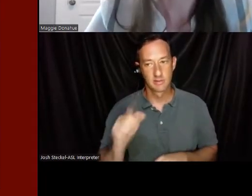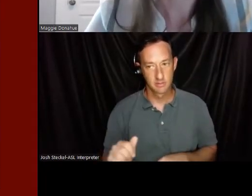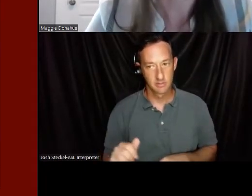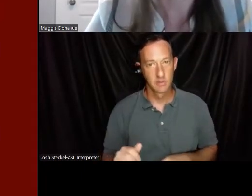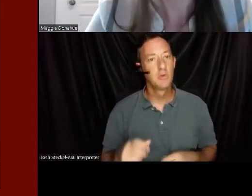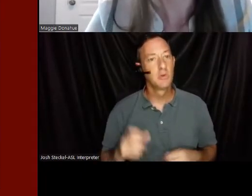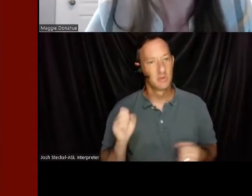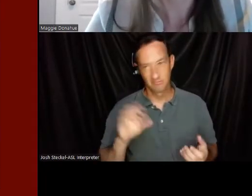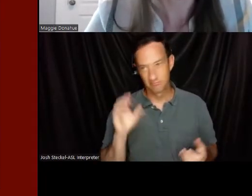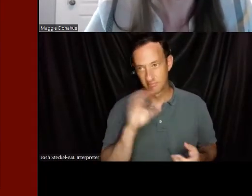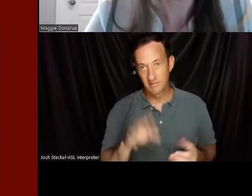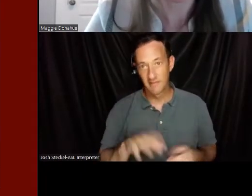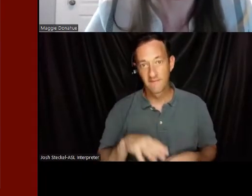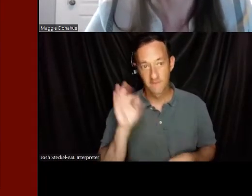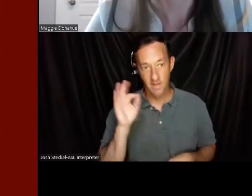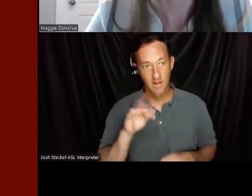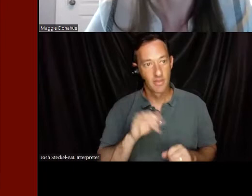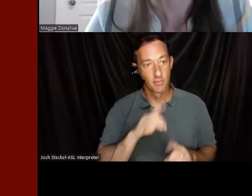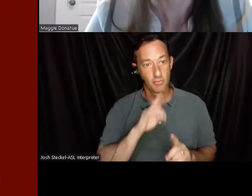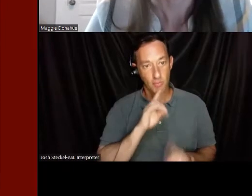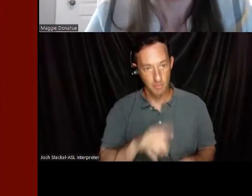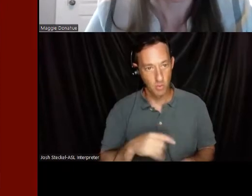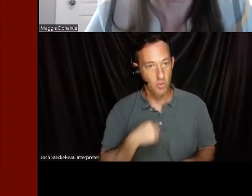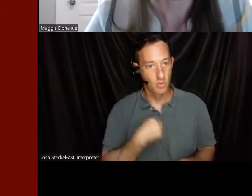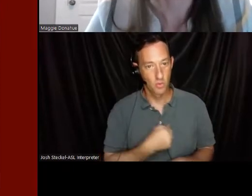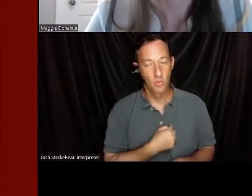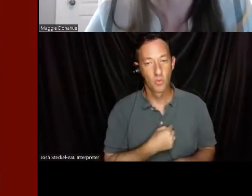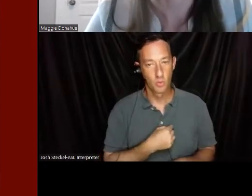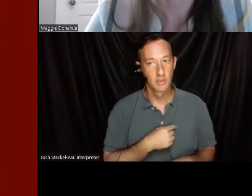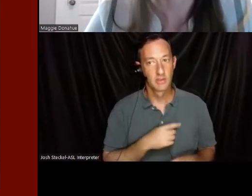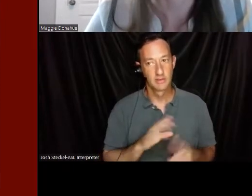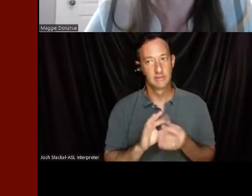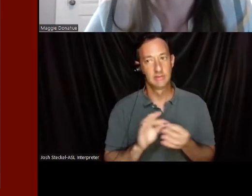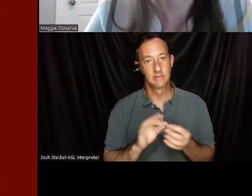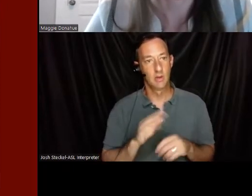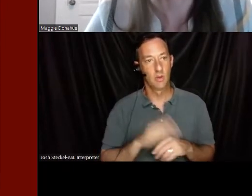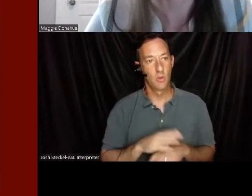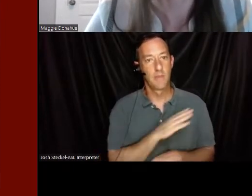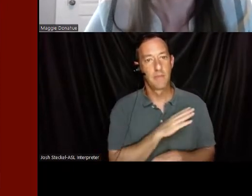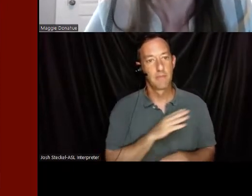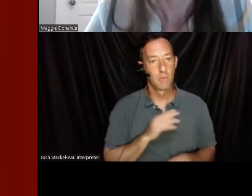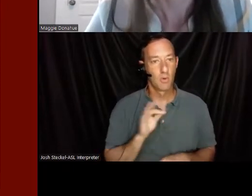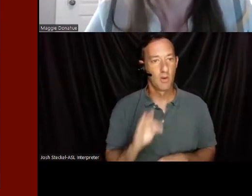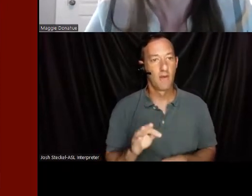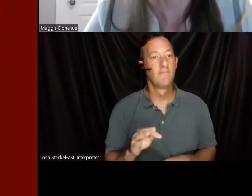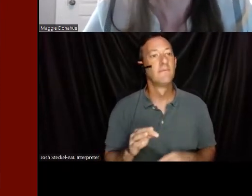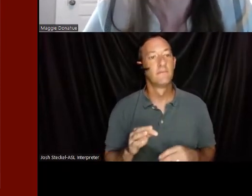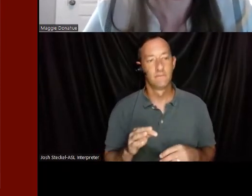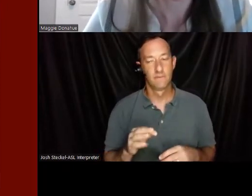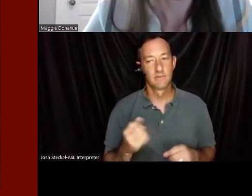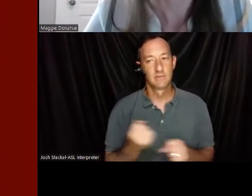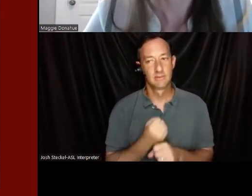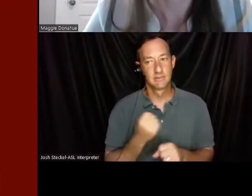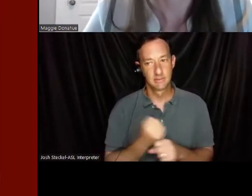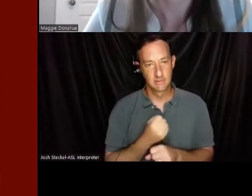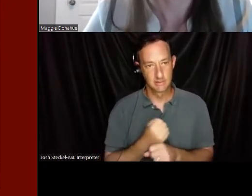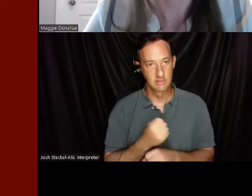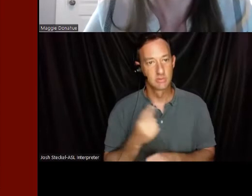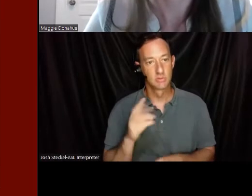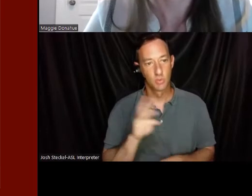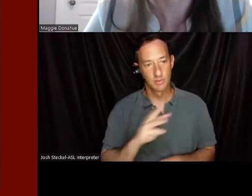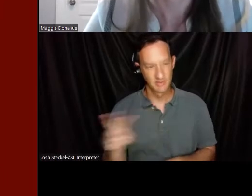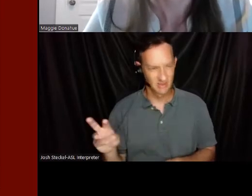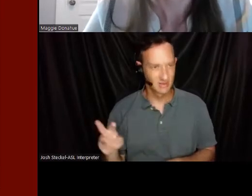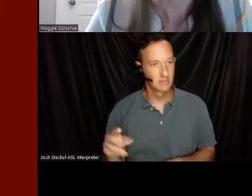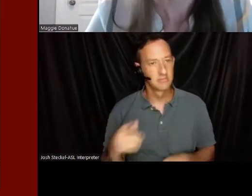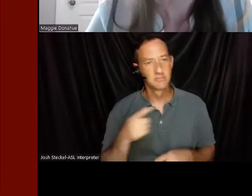can find that report that we cite on the Bureau of Justice Statistics website. And what I wanted to show you here is a screenshot just